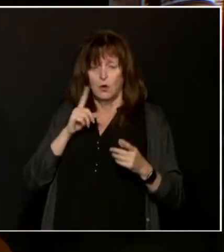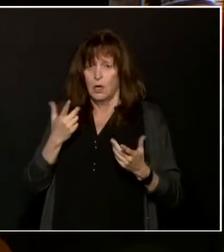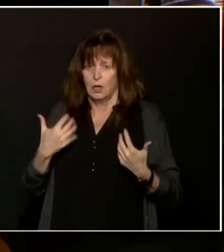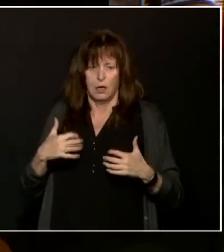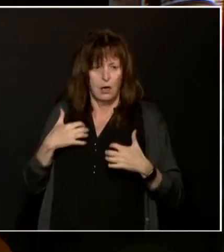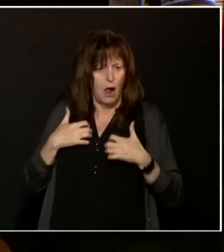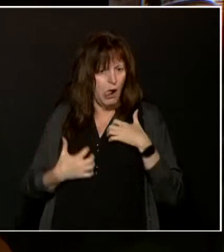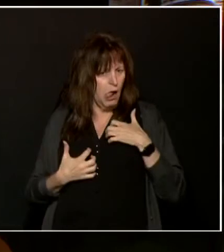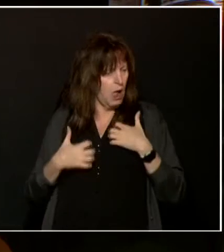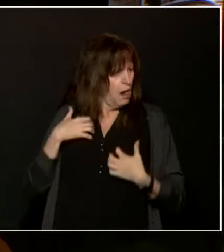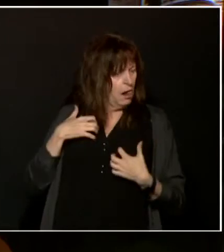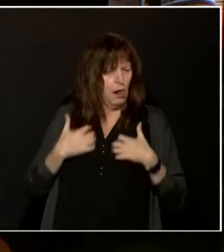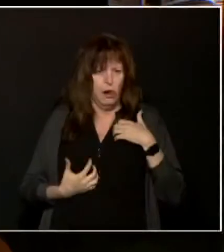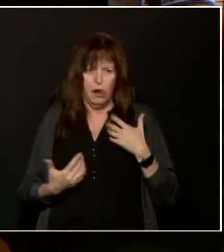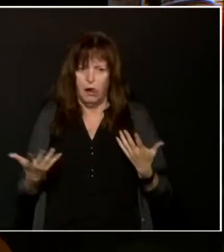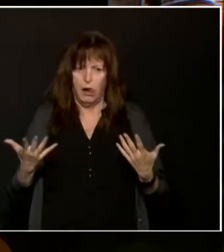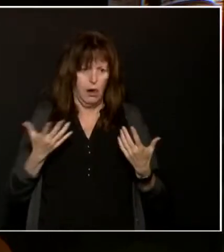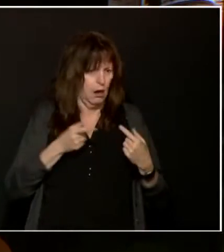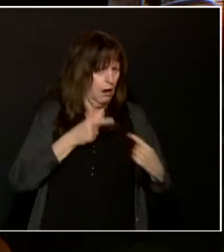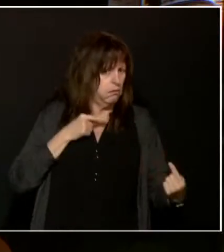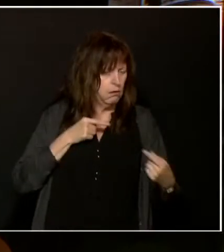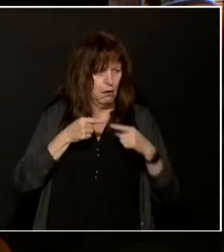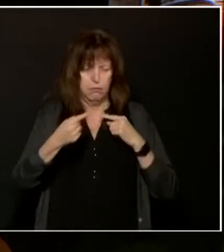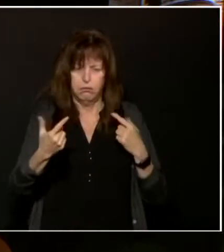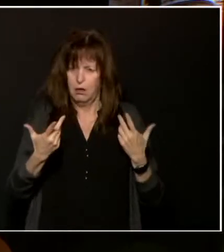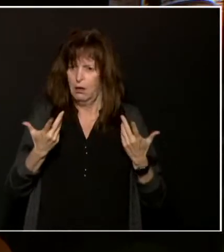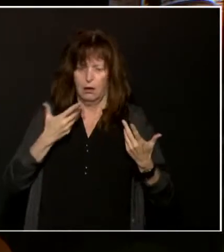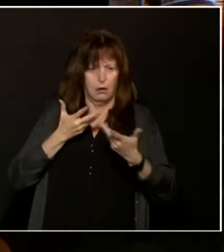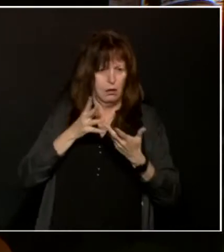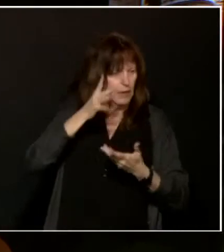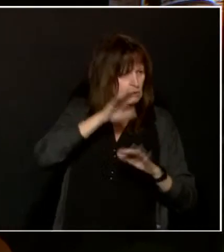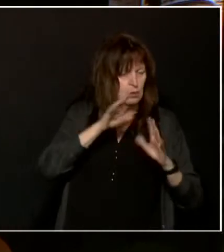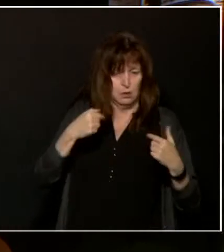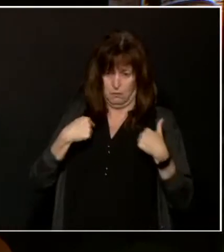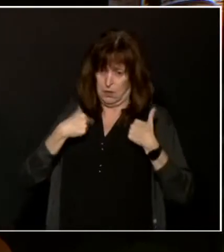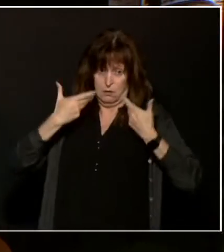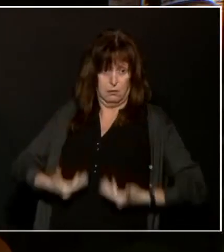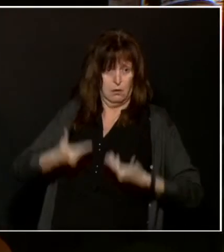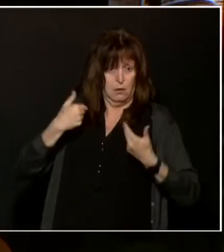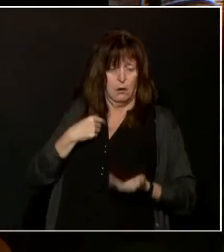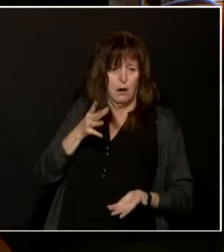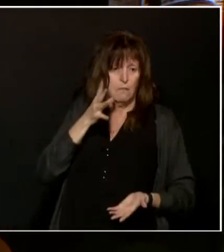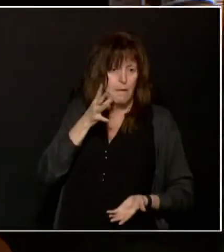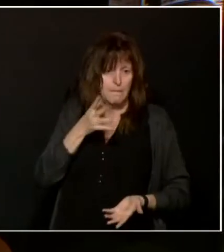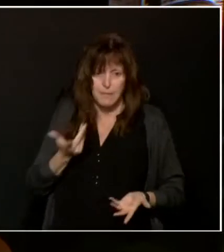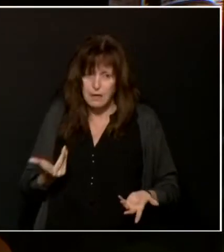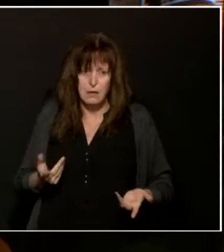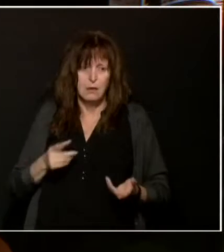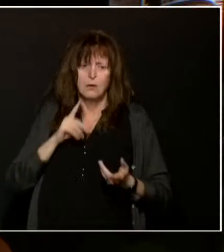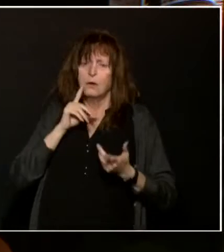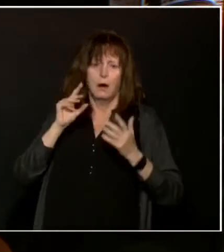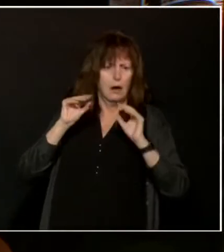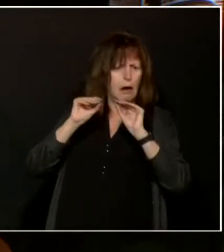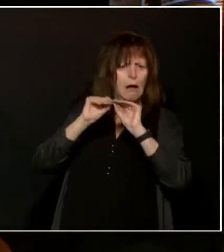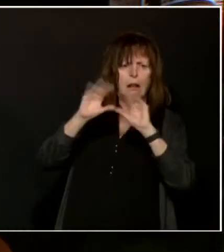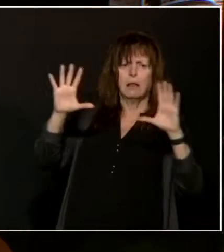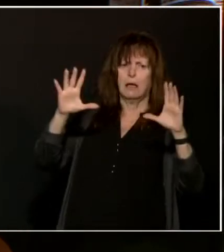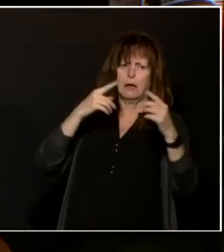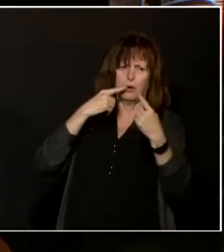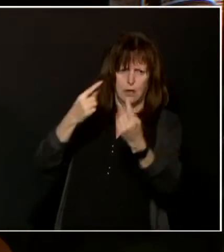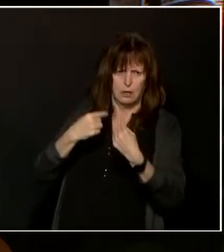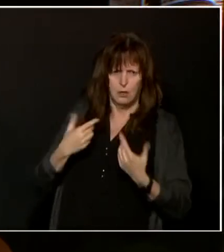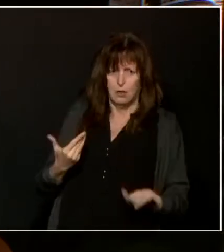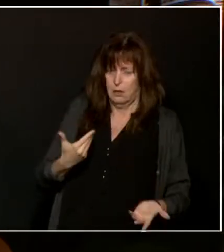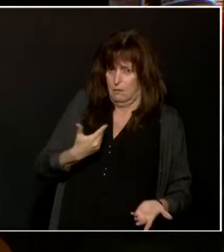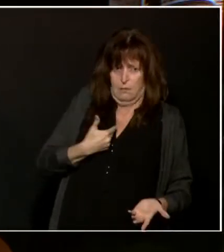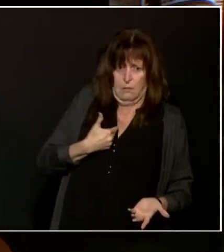for parents. I'm one myself. I guess, could you be more clear and answer as you would to parents?